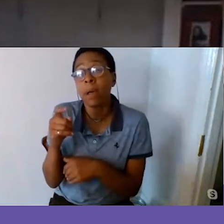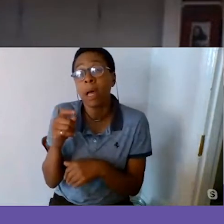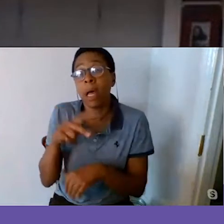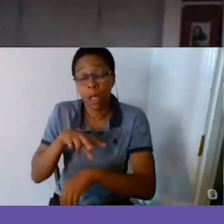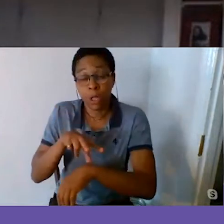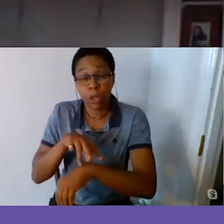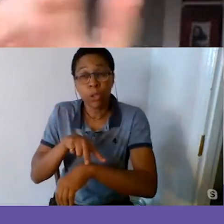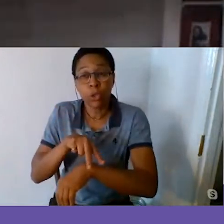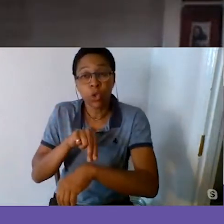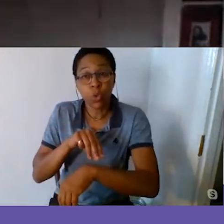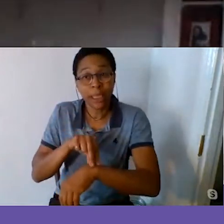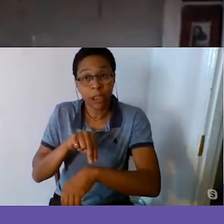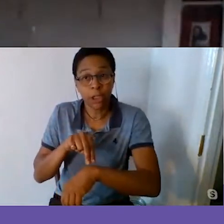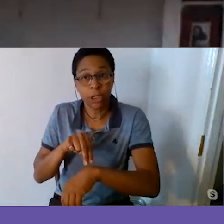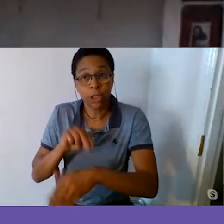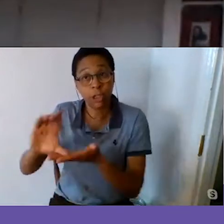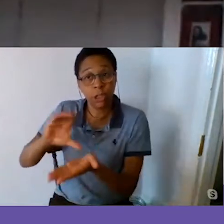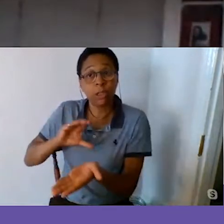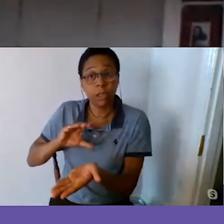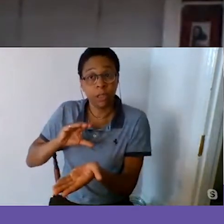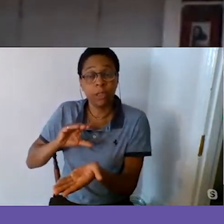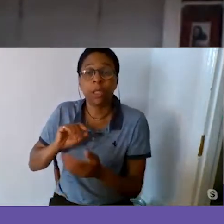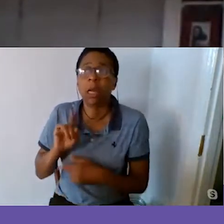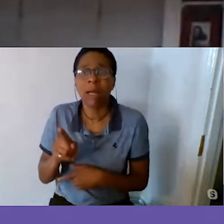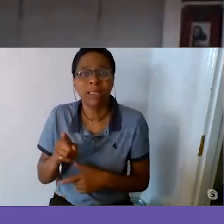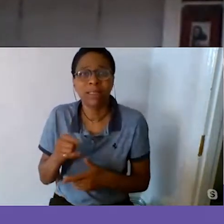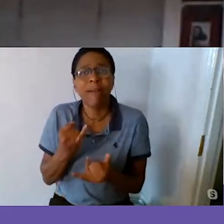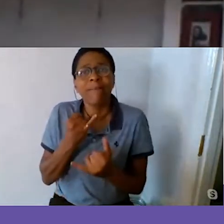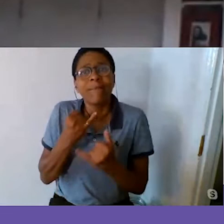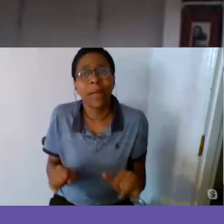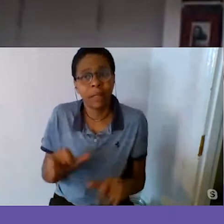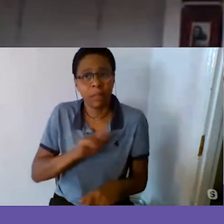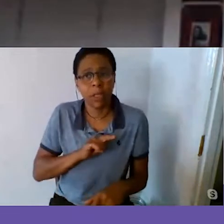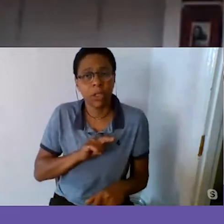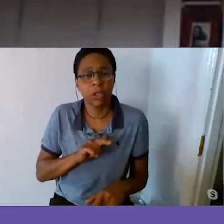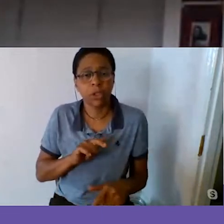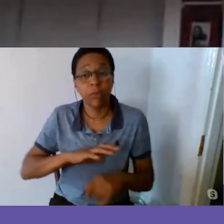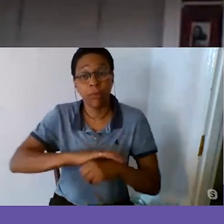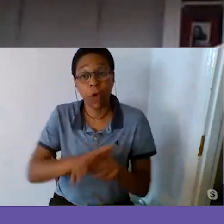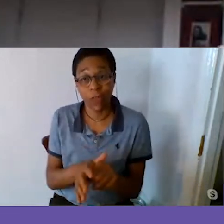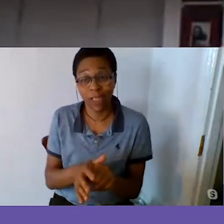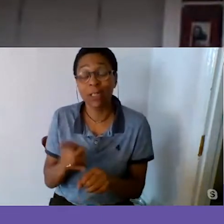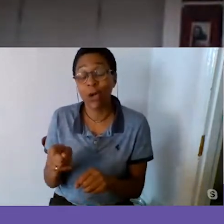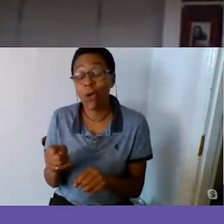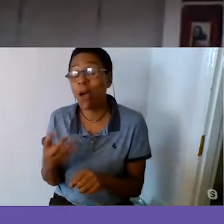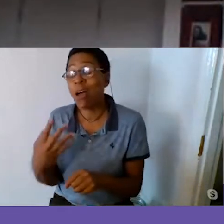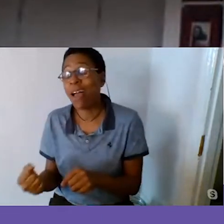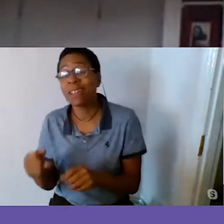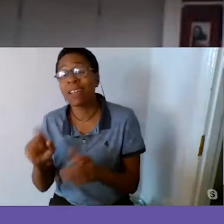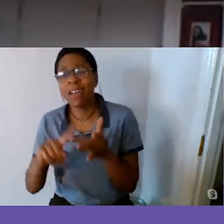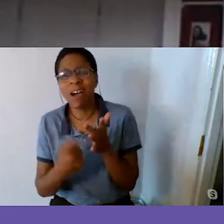Swedish funding, but that fell through because of COVID. So I got, like, an Iran brand sponsor at last